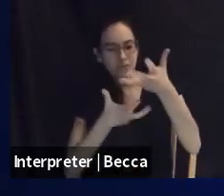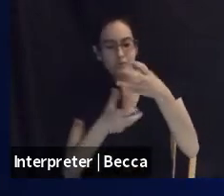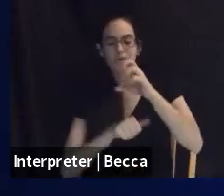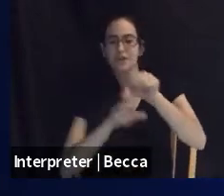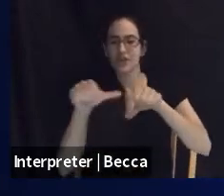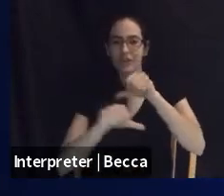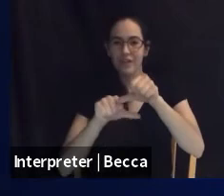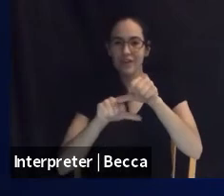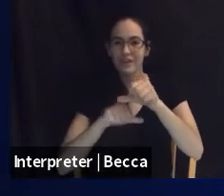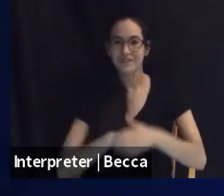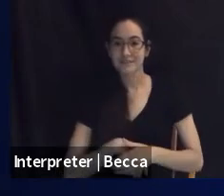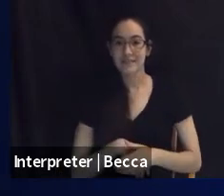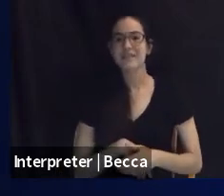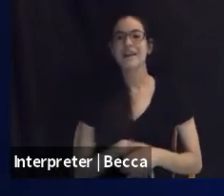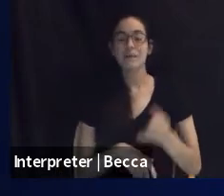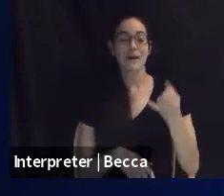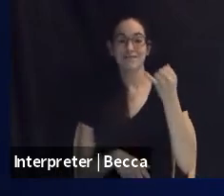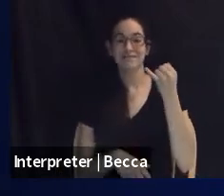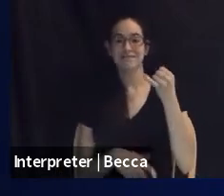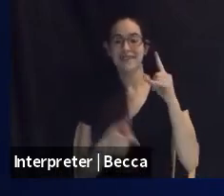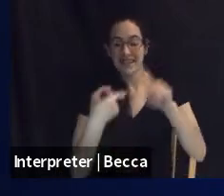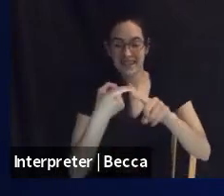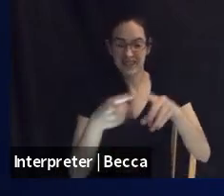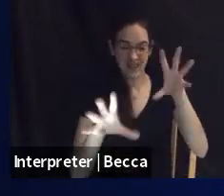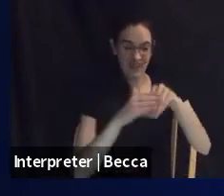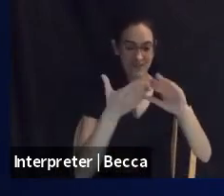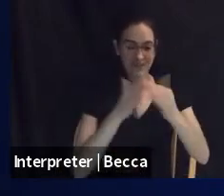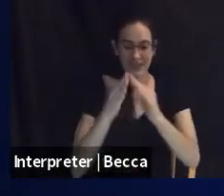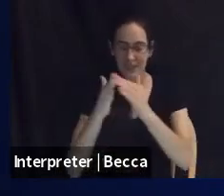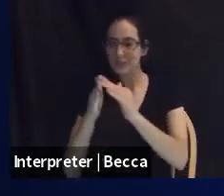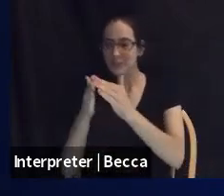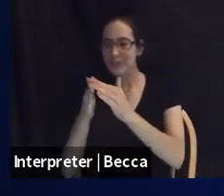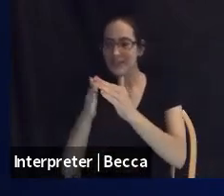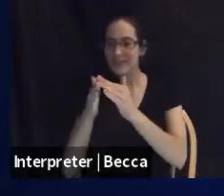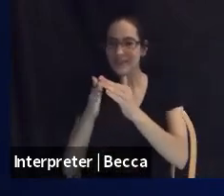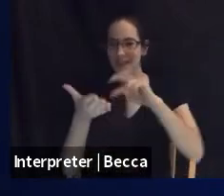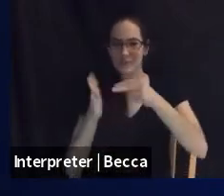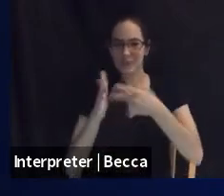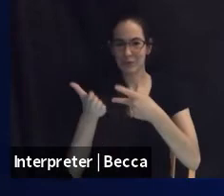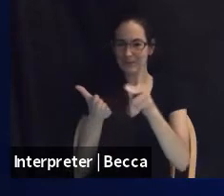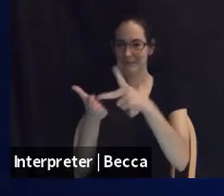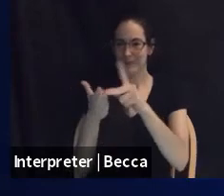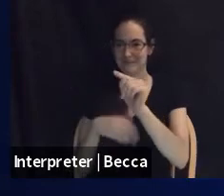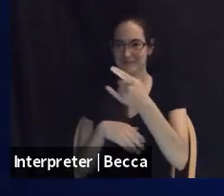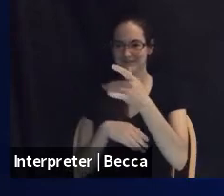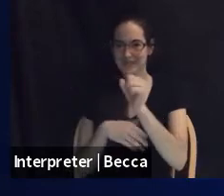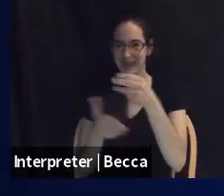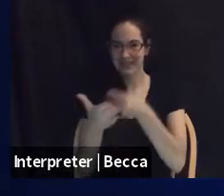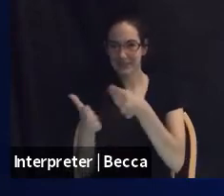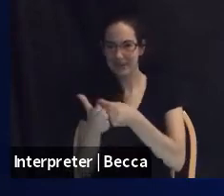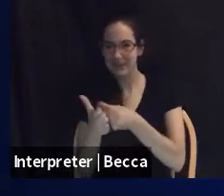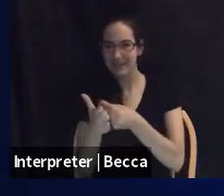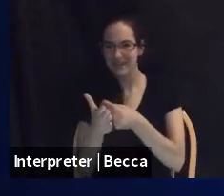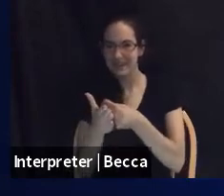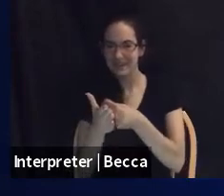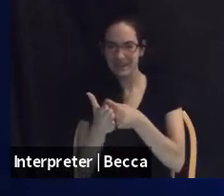paying for an overpriced home and a lot of tax money. Why not make it worth it? Why not build relationships and friendships